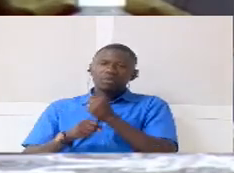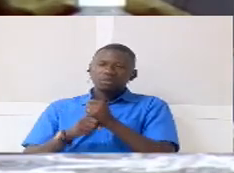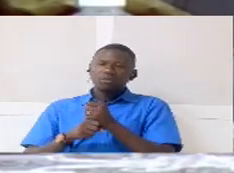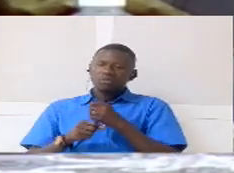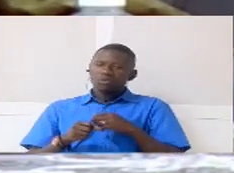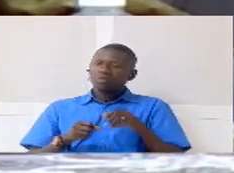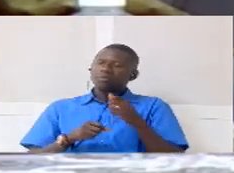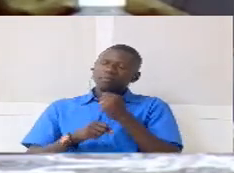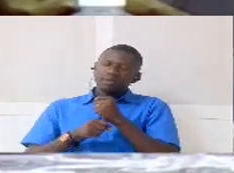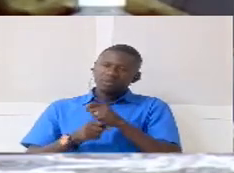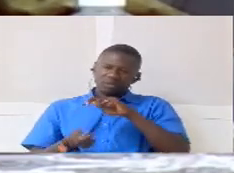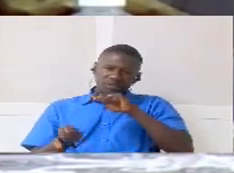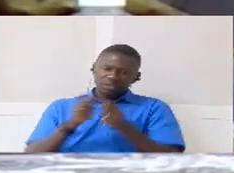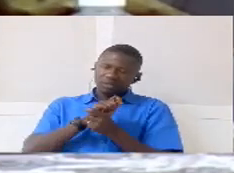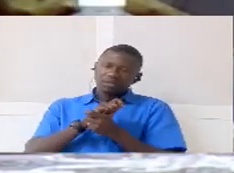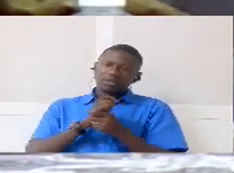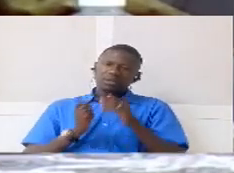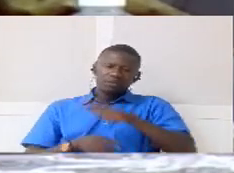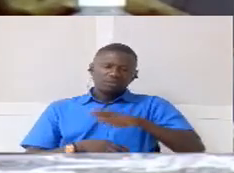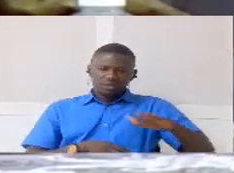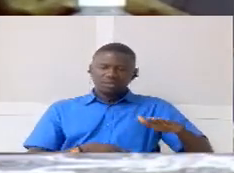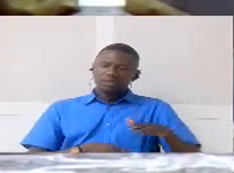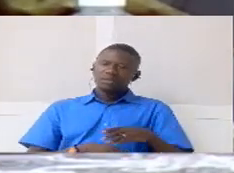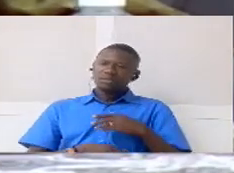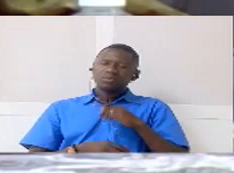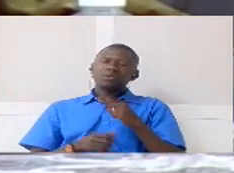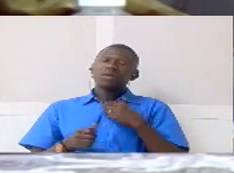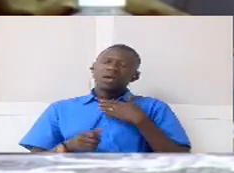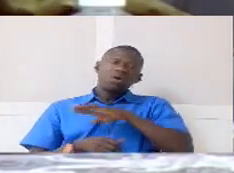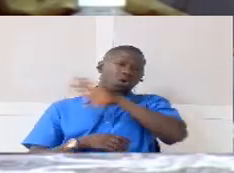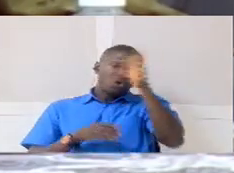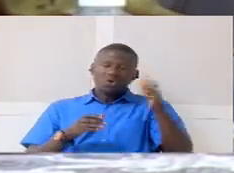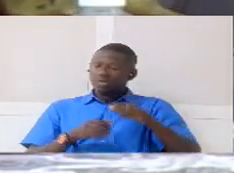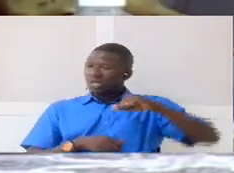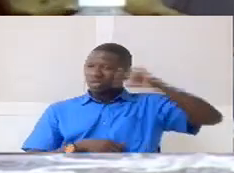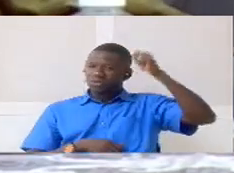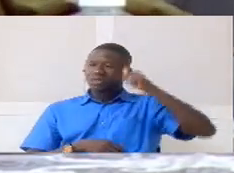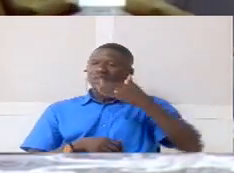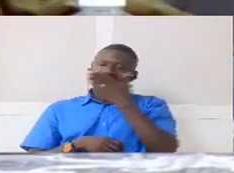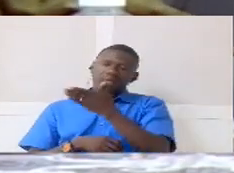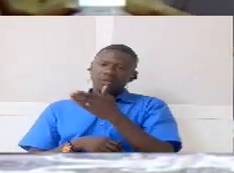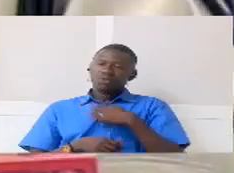also all the adult world that is in that prison so that they can have better lives when they leave the prisons? Thank you.